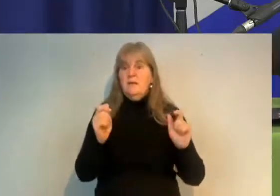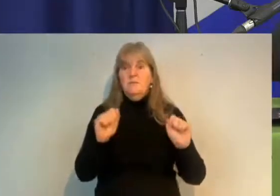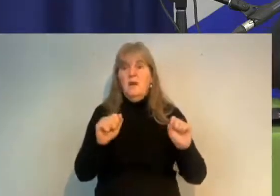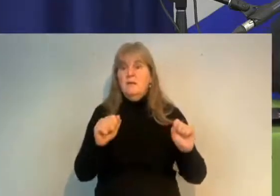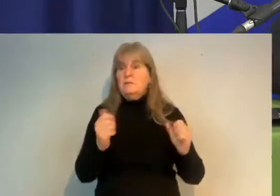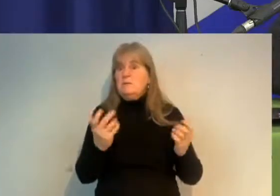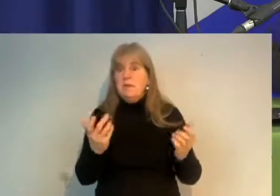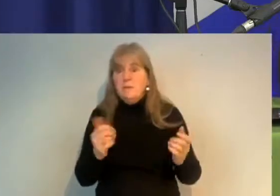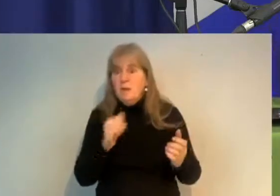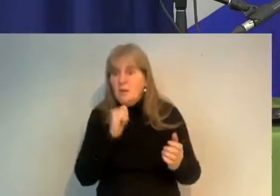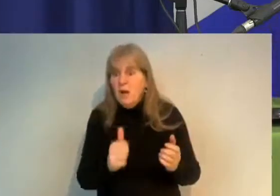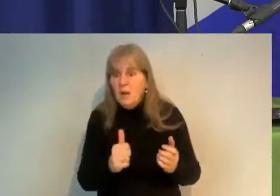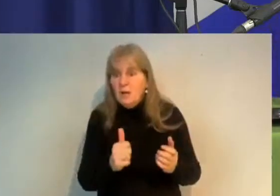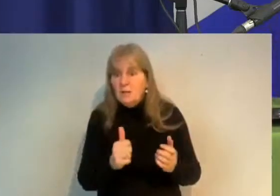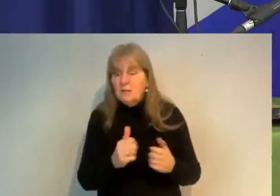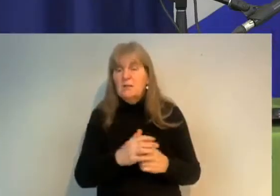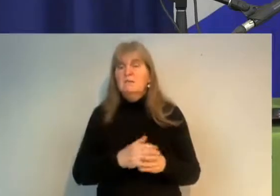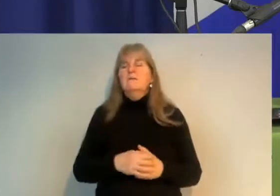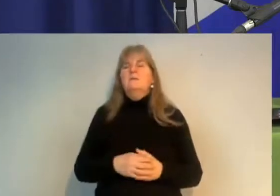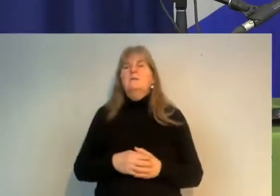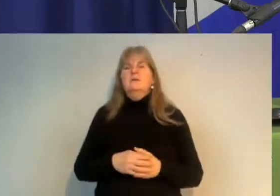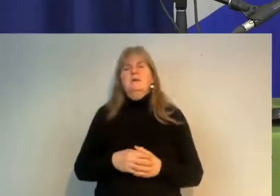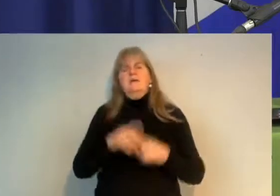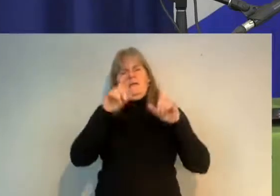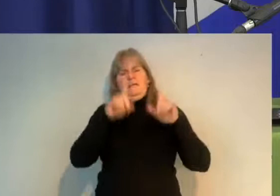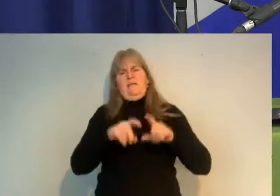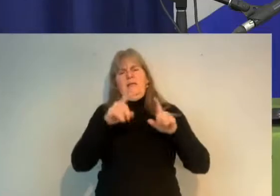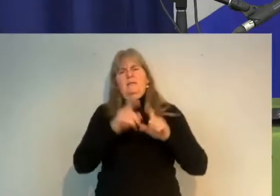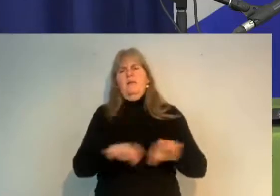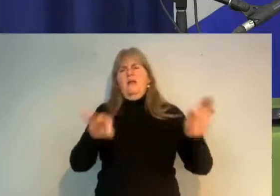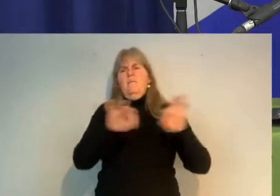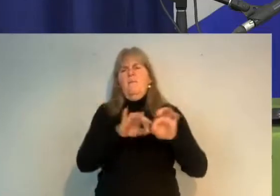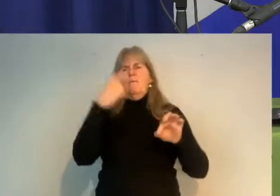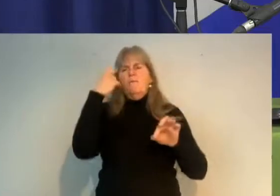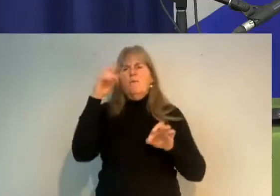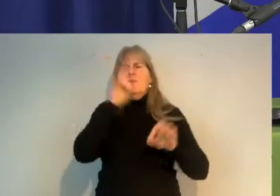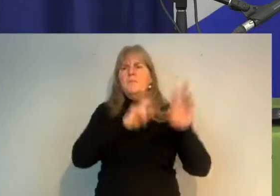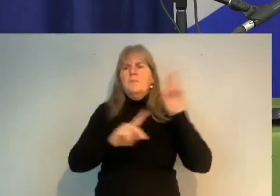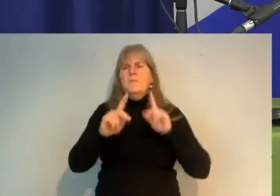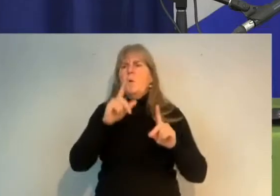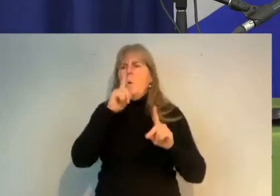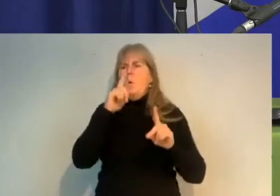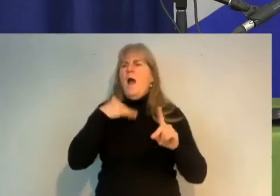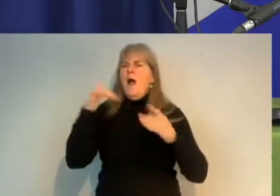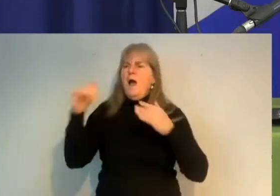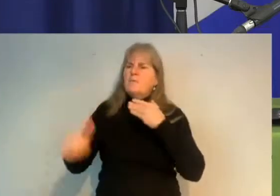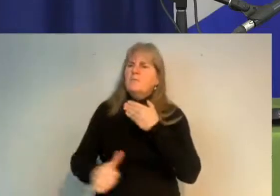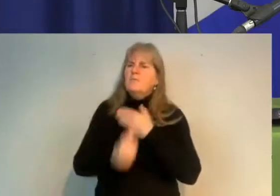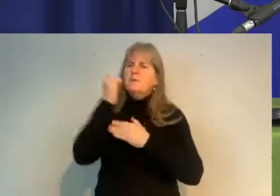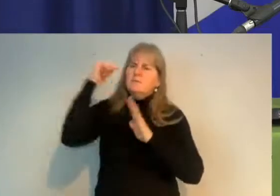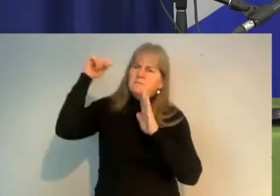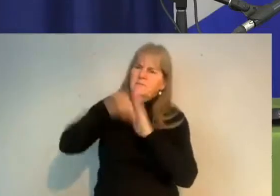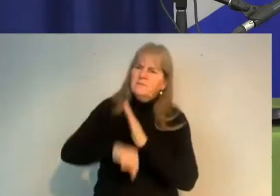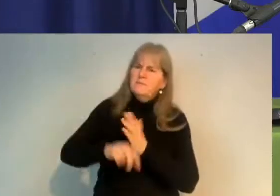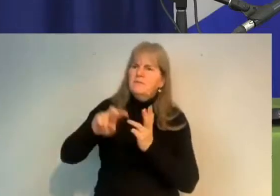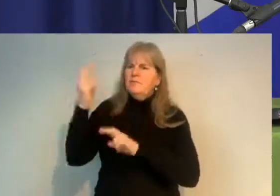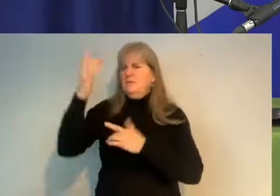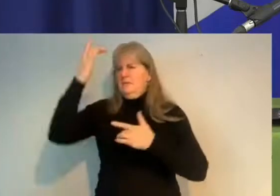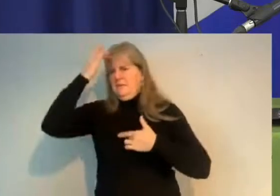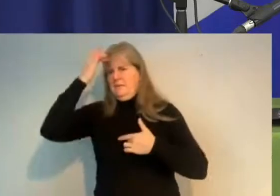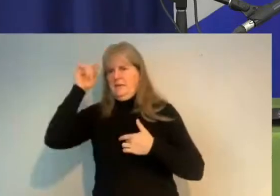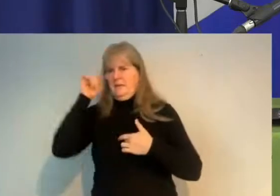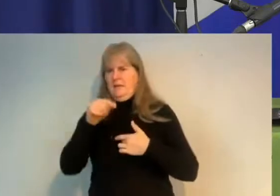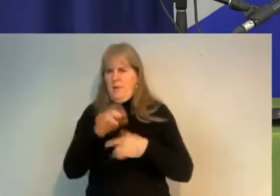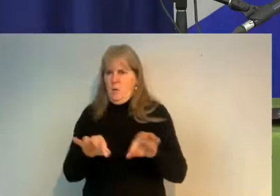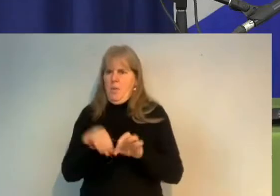You see, tests are most important for those people who are at risk of severe disease. They need to know whether their